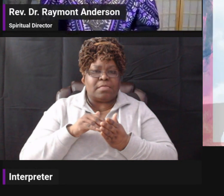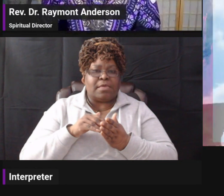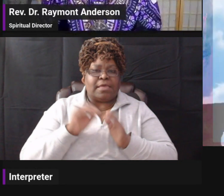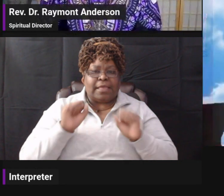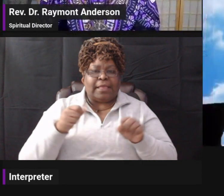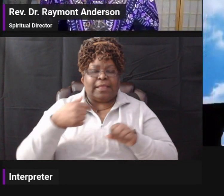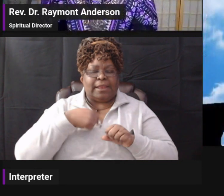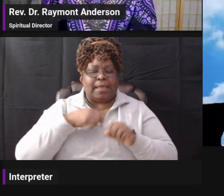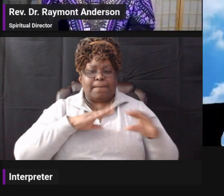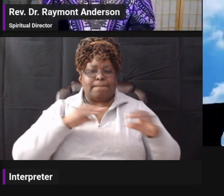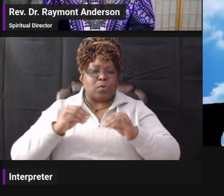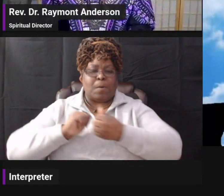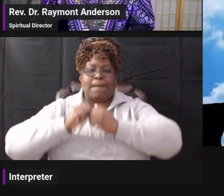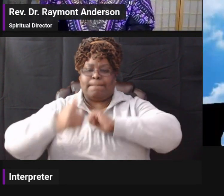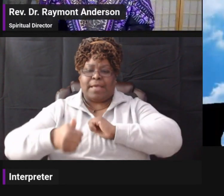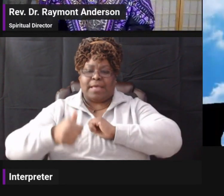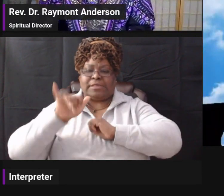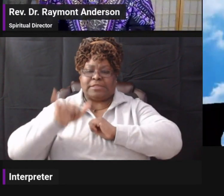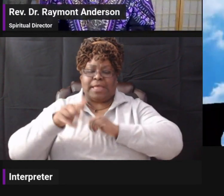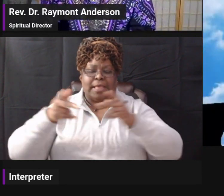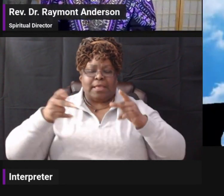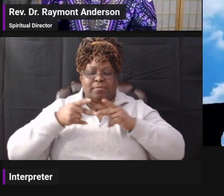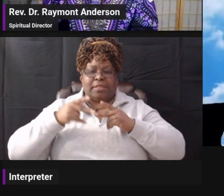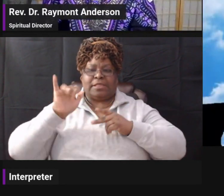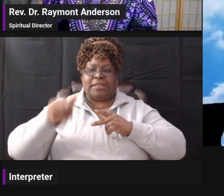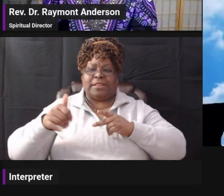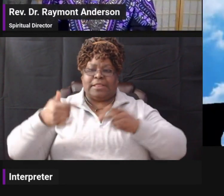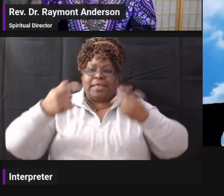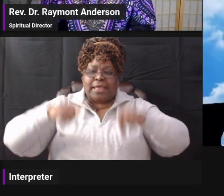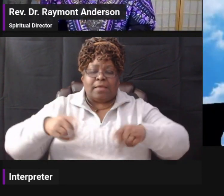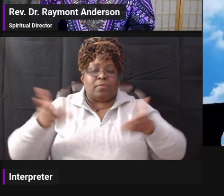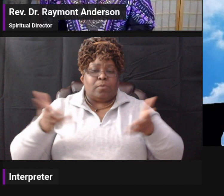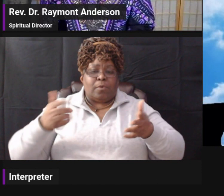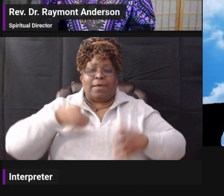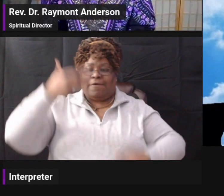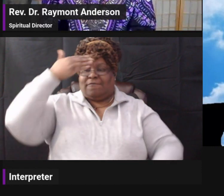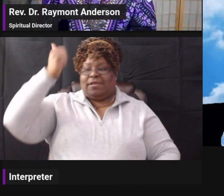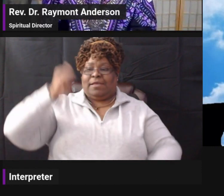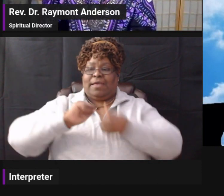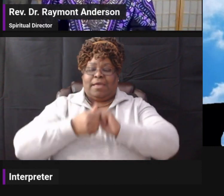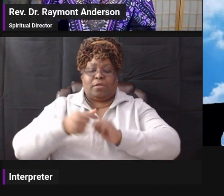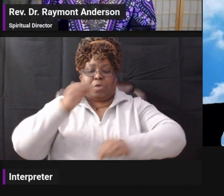Step so far outside of your comfort zone that you forget how to get back.